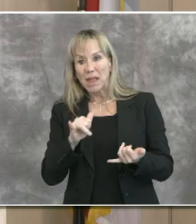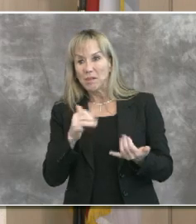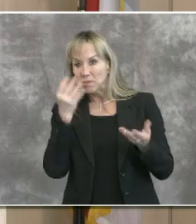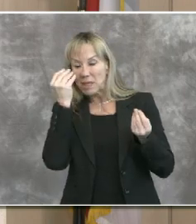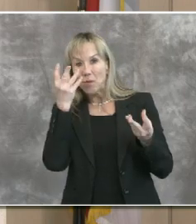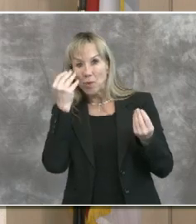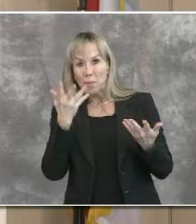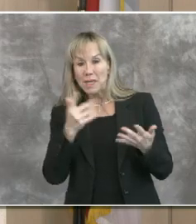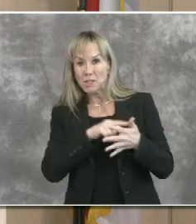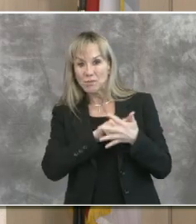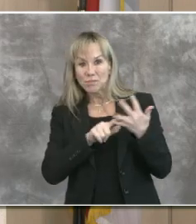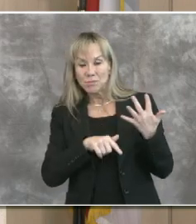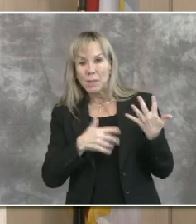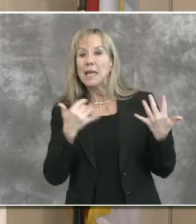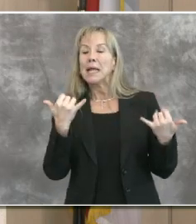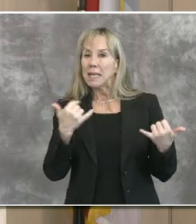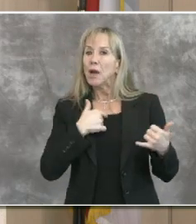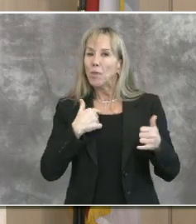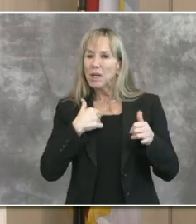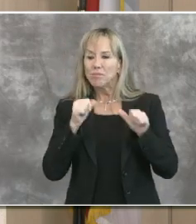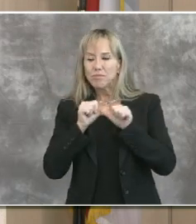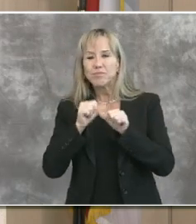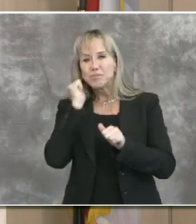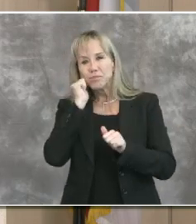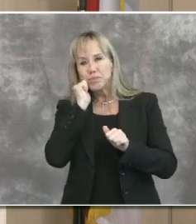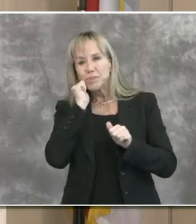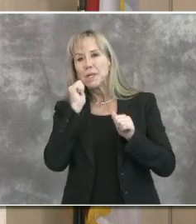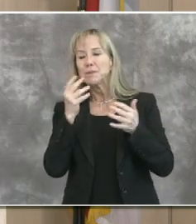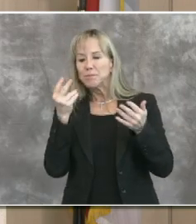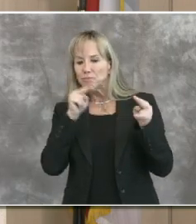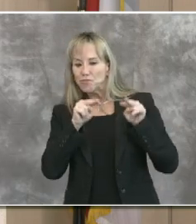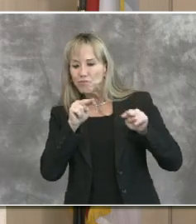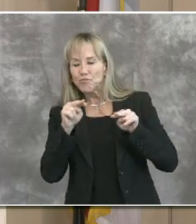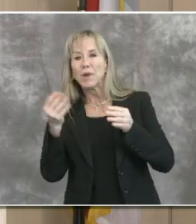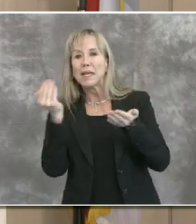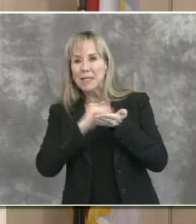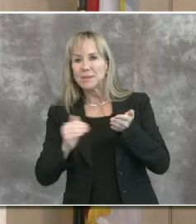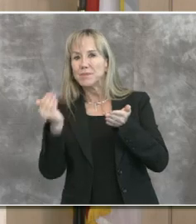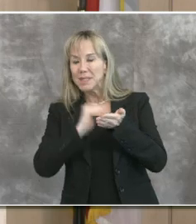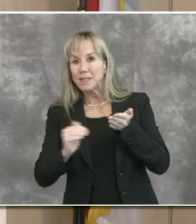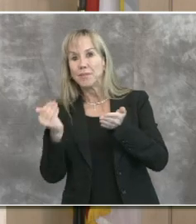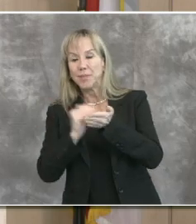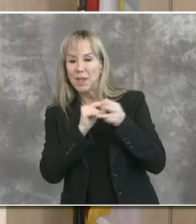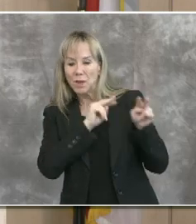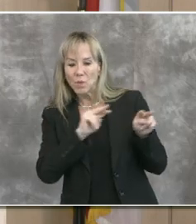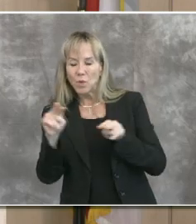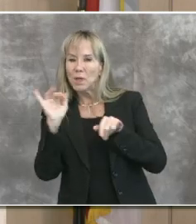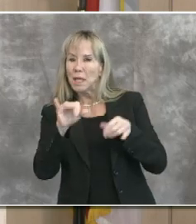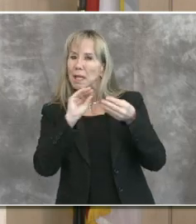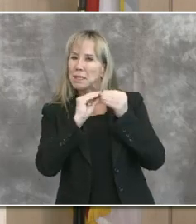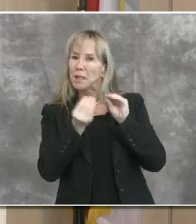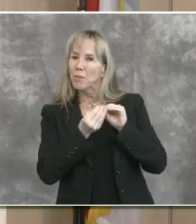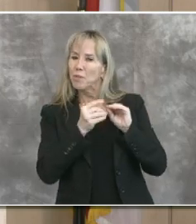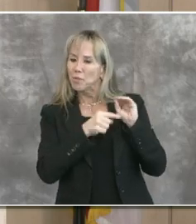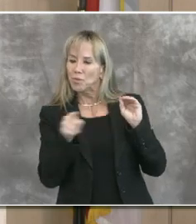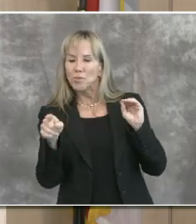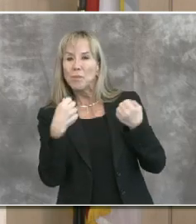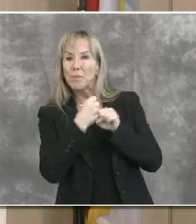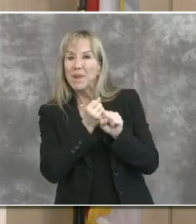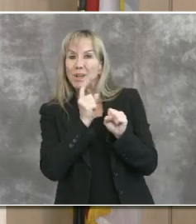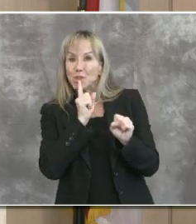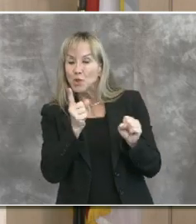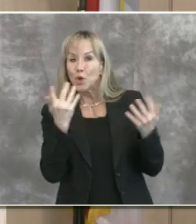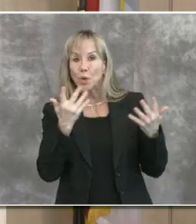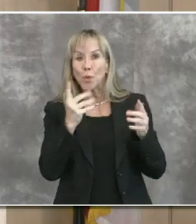you, we are continuously evaluating and reevaluating these metrics in order for us to plan for